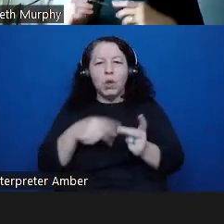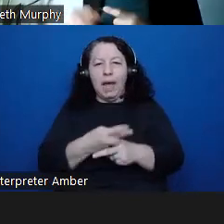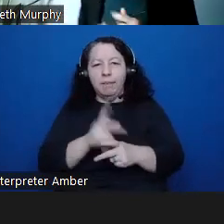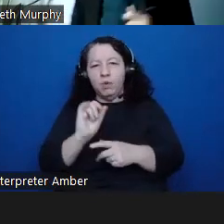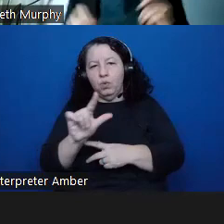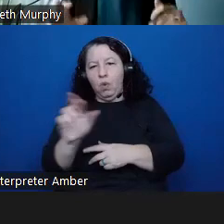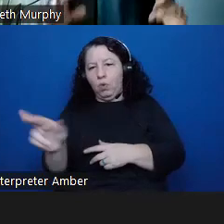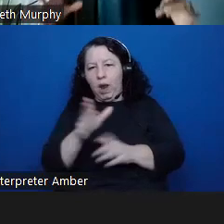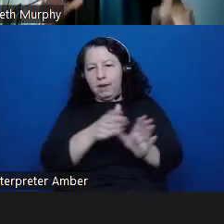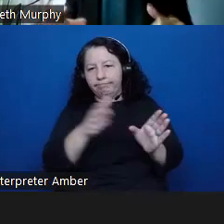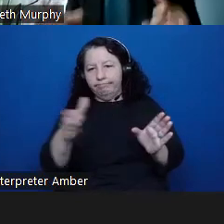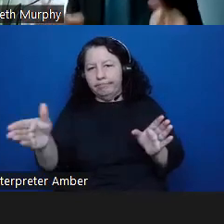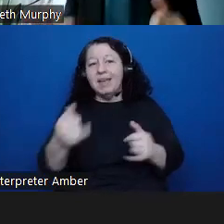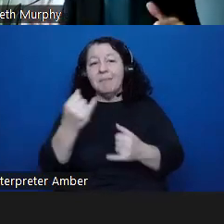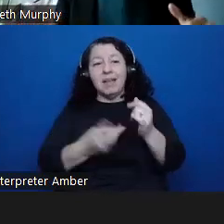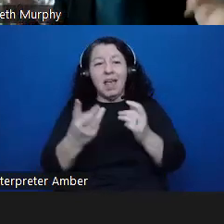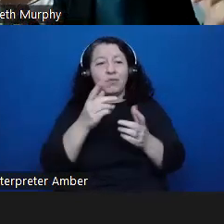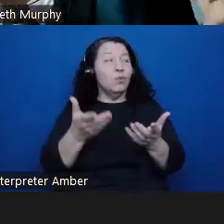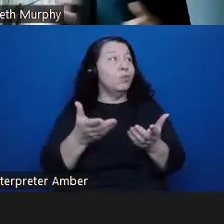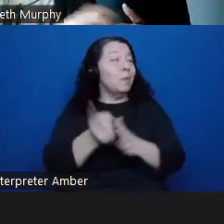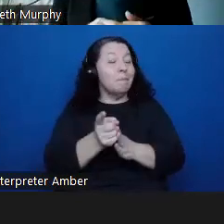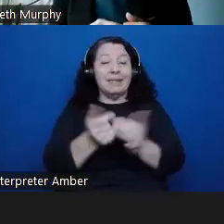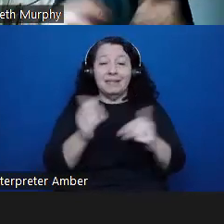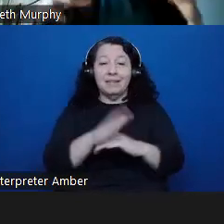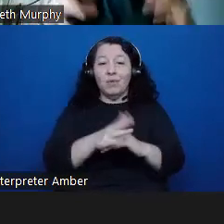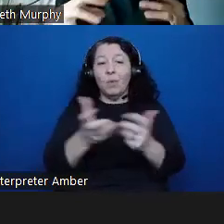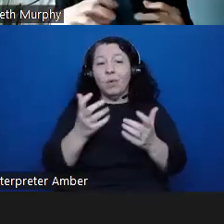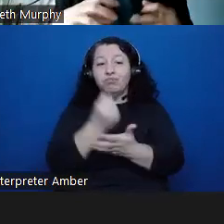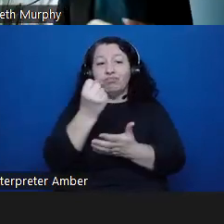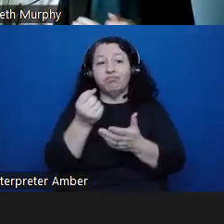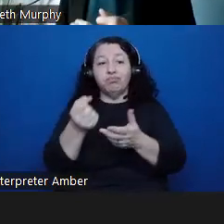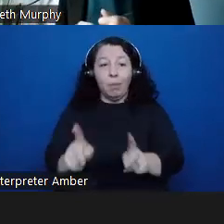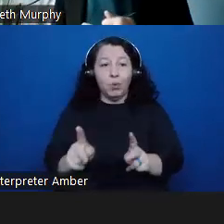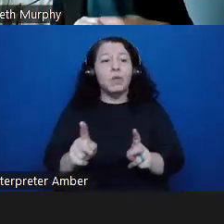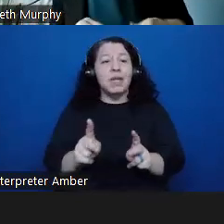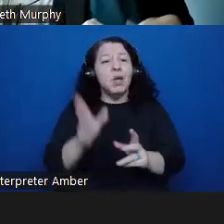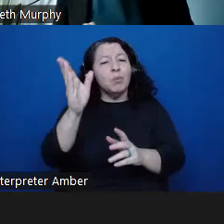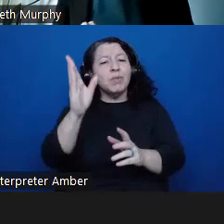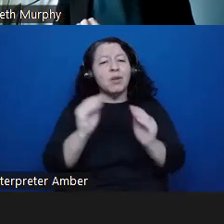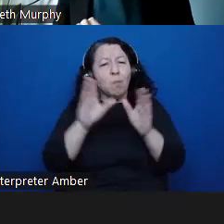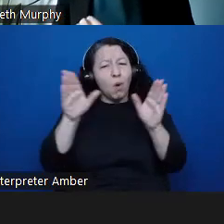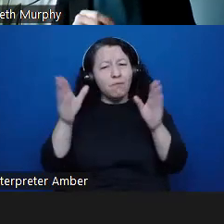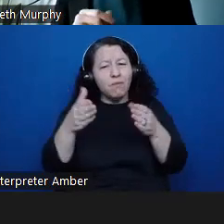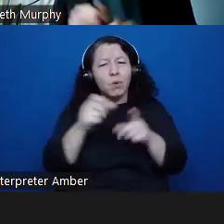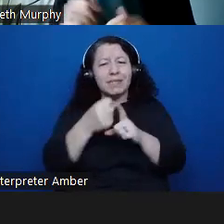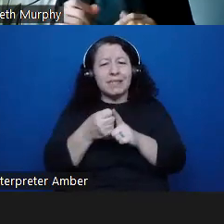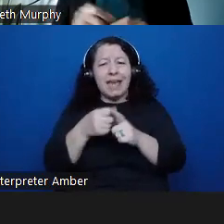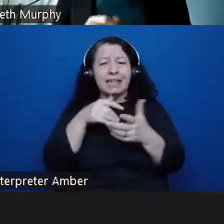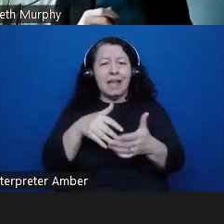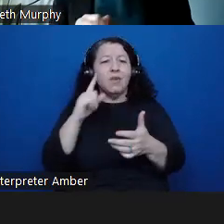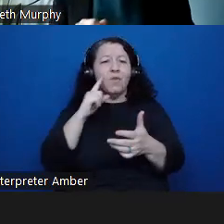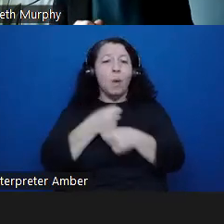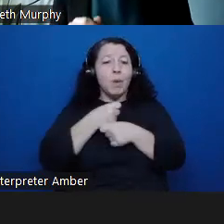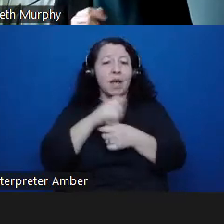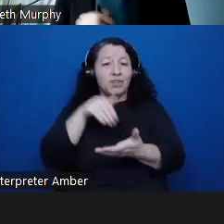So in my last few minutes this afternoon, I would like to take the opportunity to present a more focused case study of a production center, the